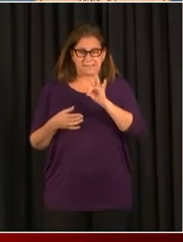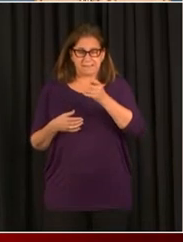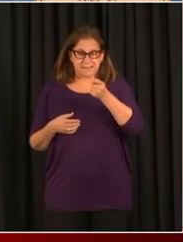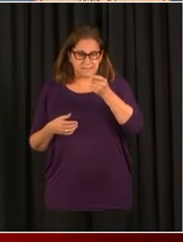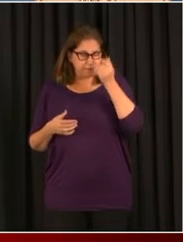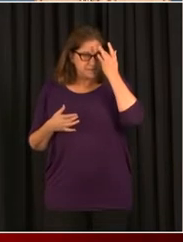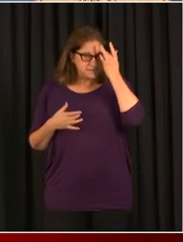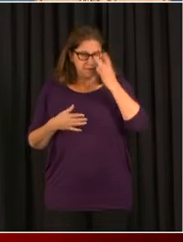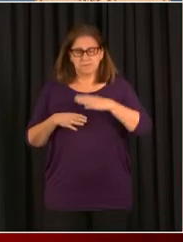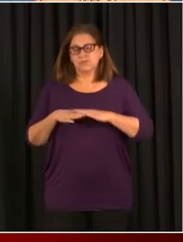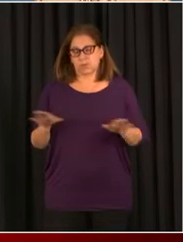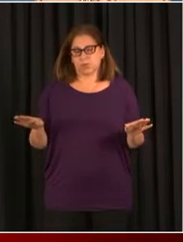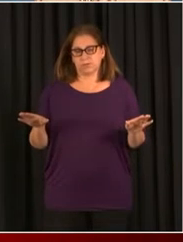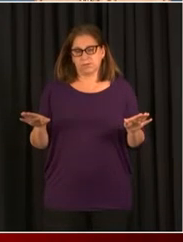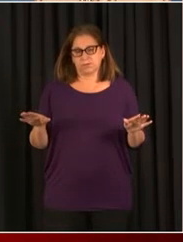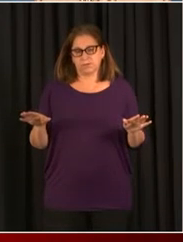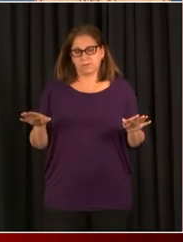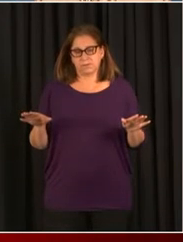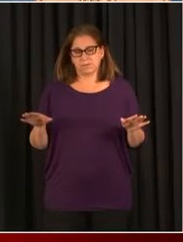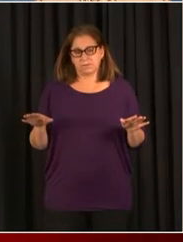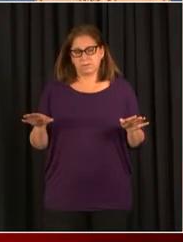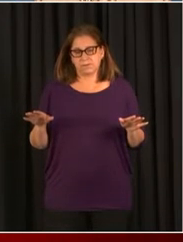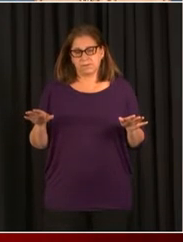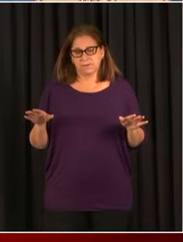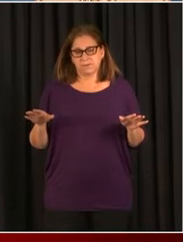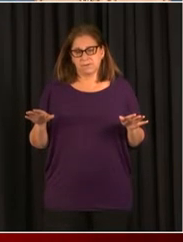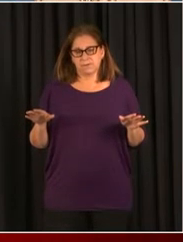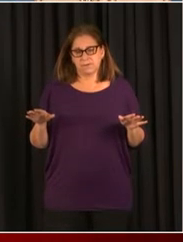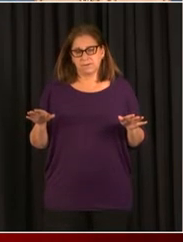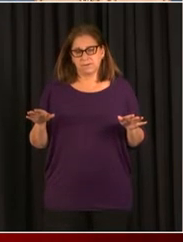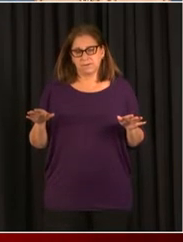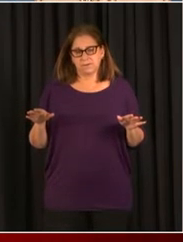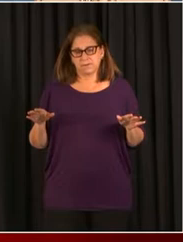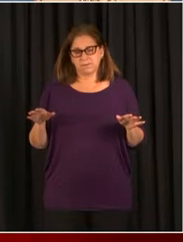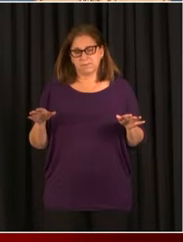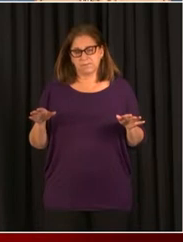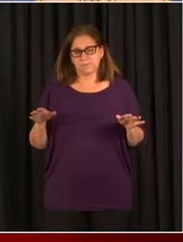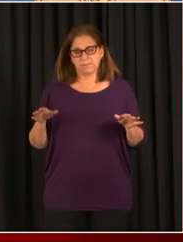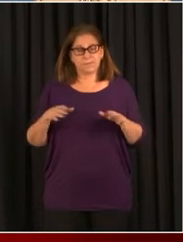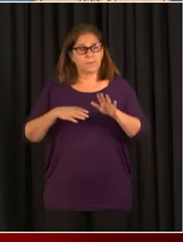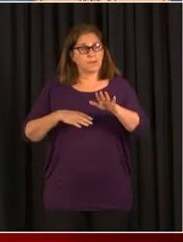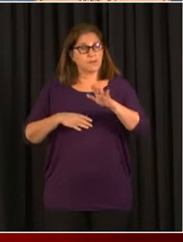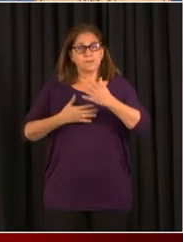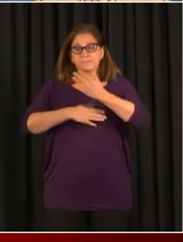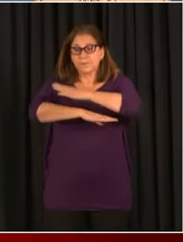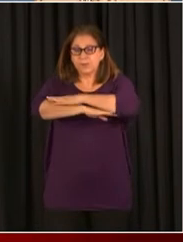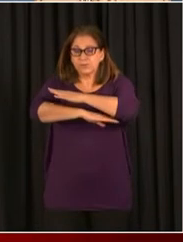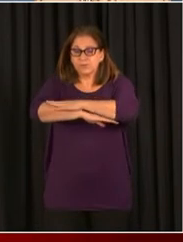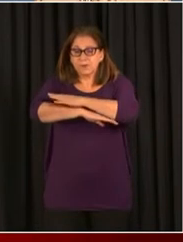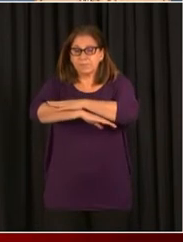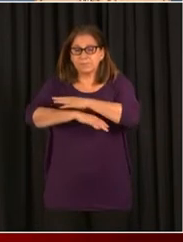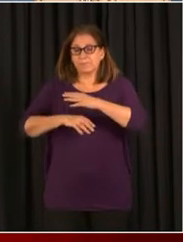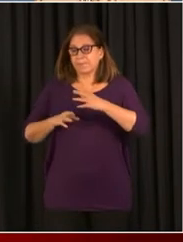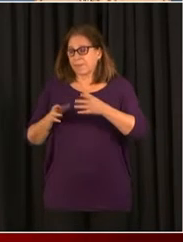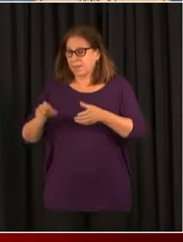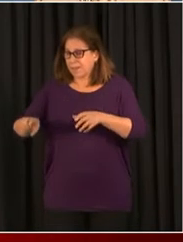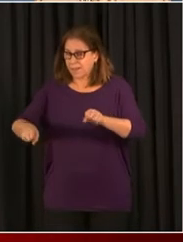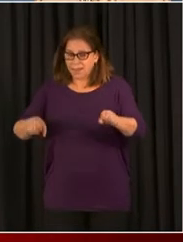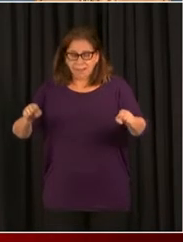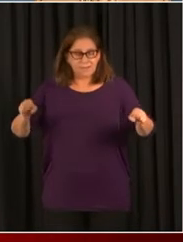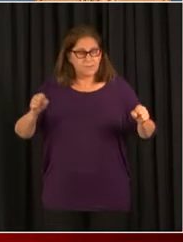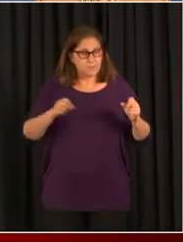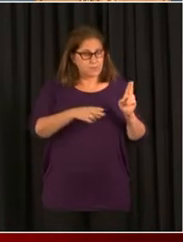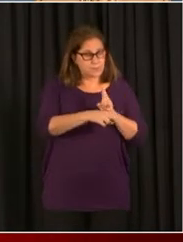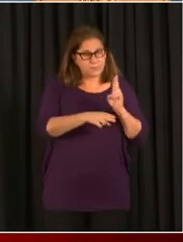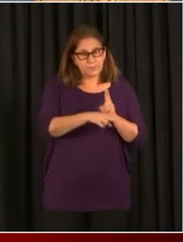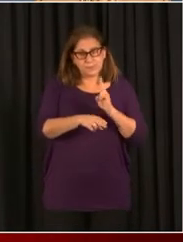and shared items between use. So just remember that these are some very important reminders that